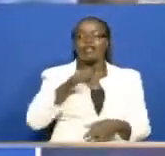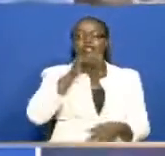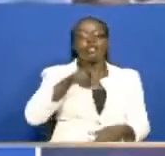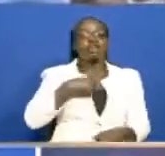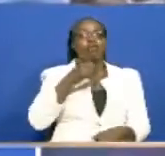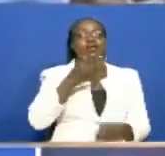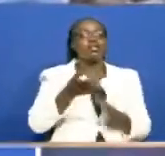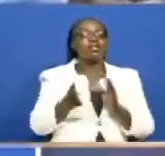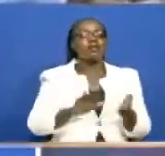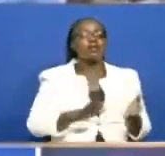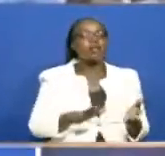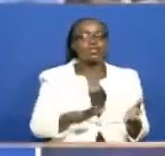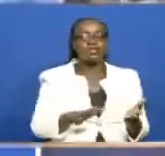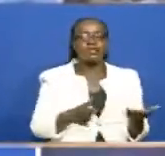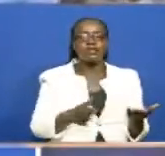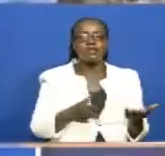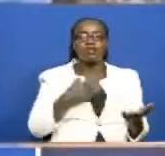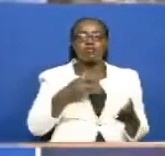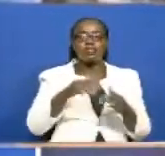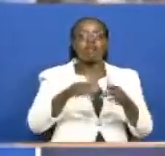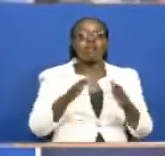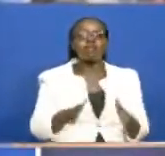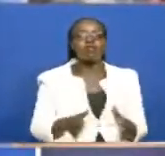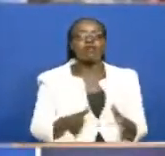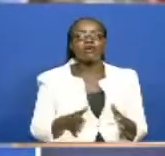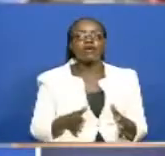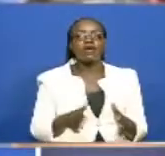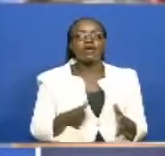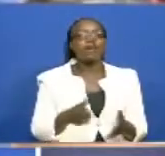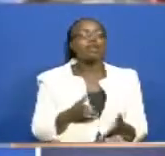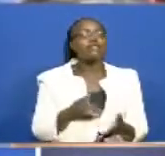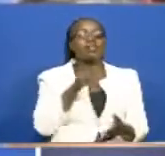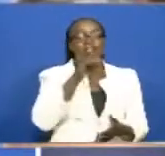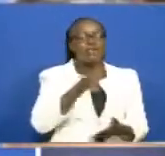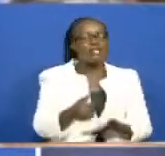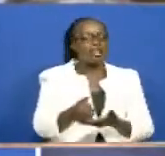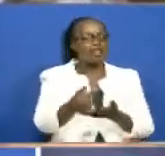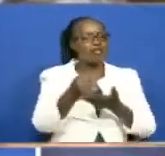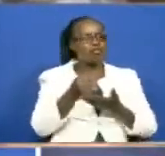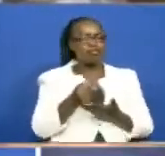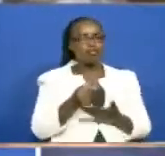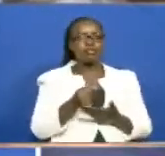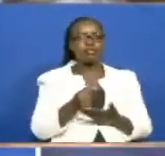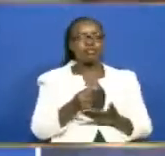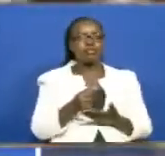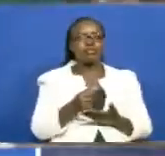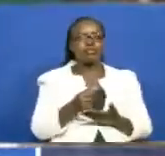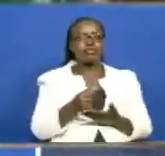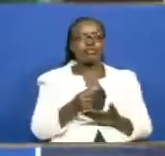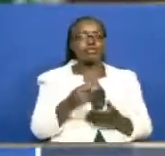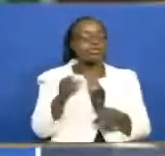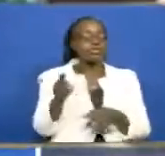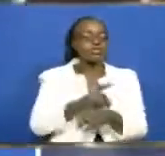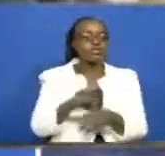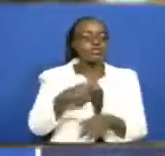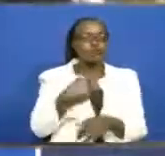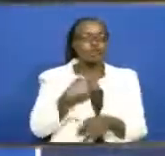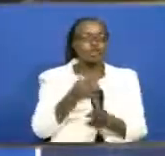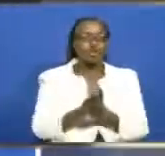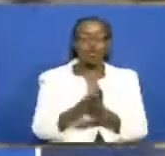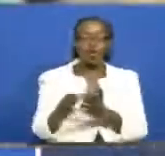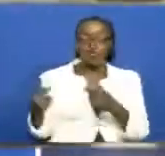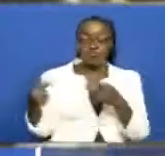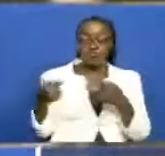my branch. Me, I'm a farmer, the son has been helping me to do my duty. A protracted dispute